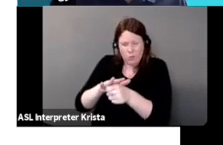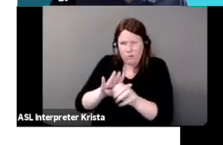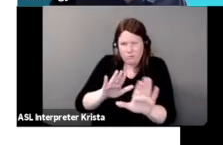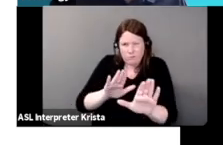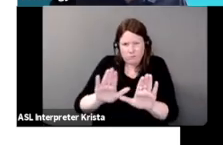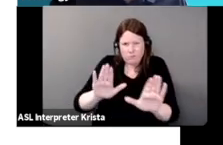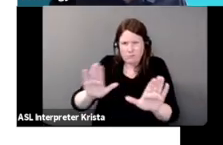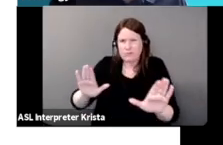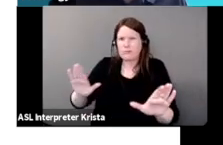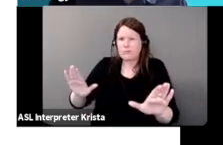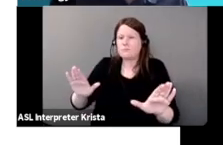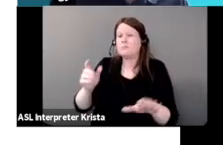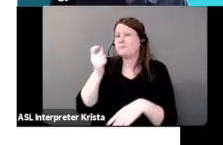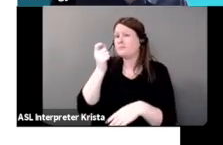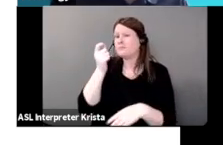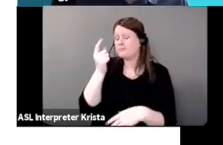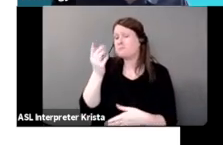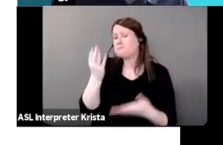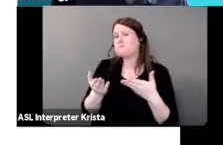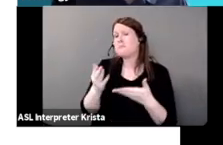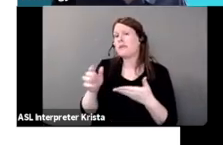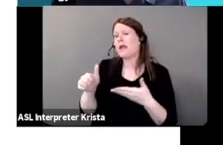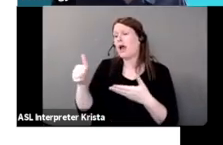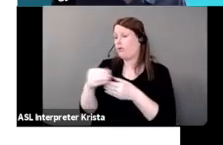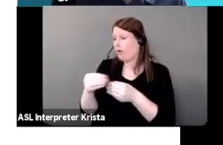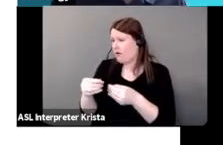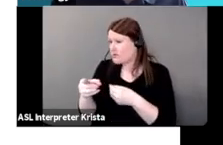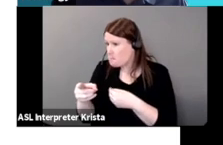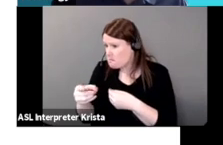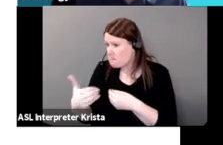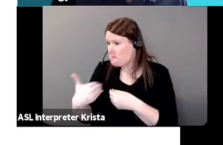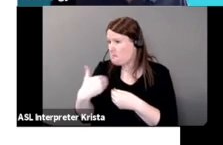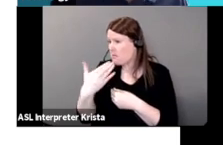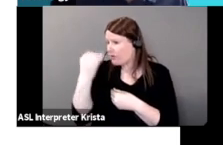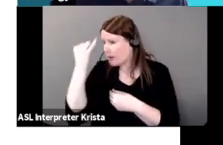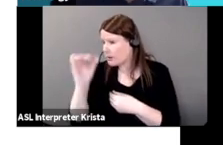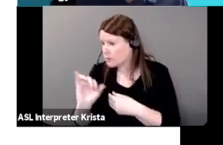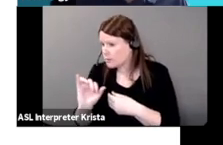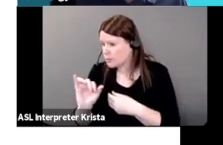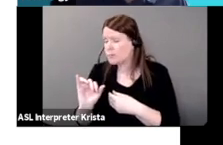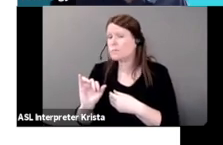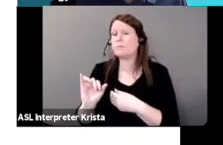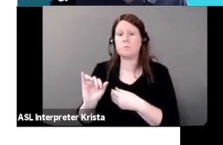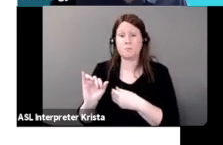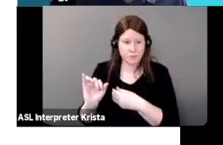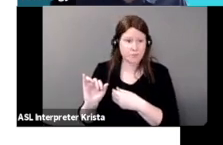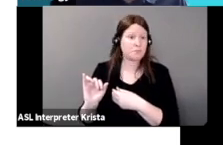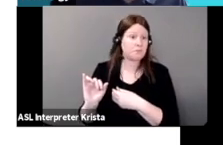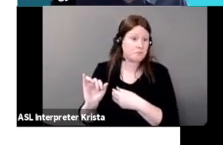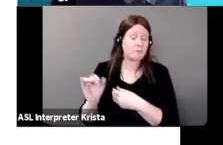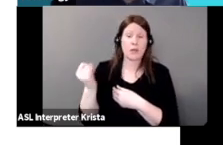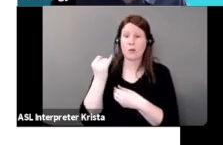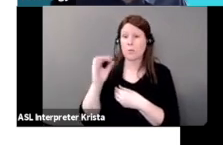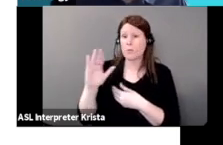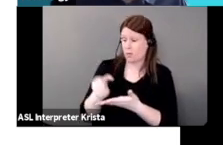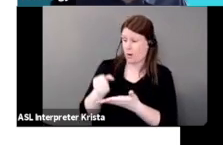will admit that maybe other patent offices have good ideas some of the time too. And so if your patent is filed